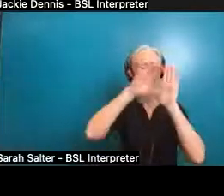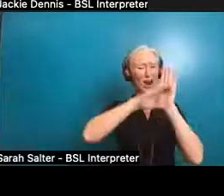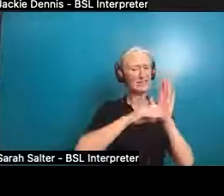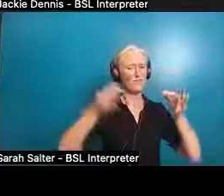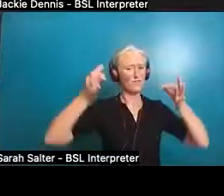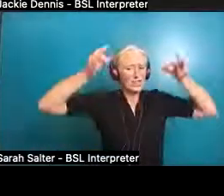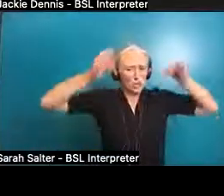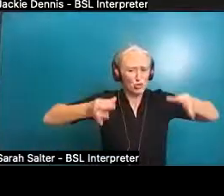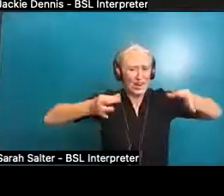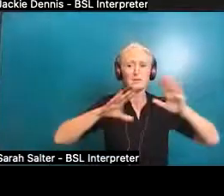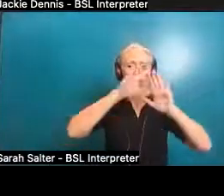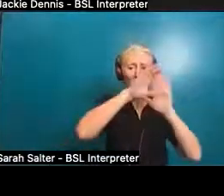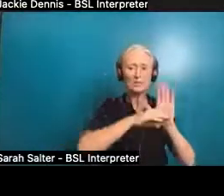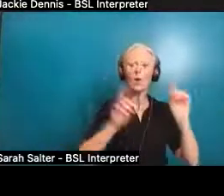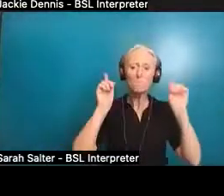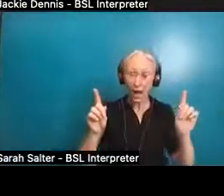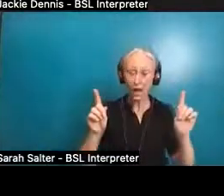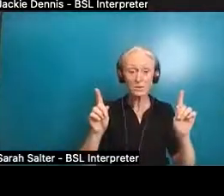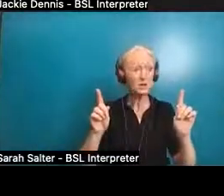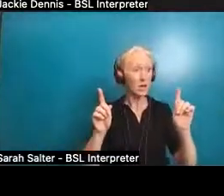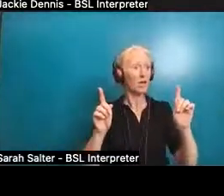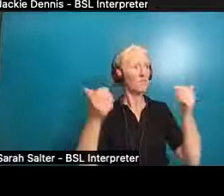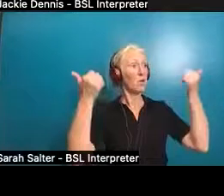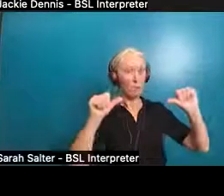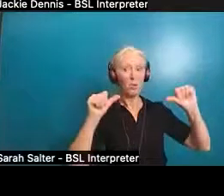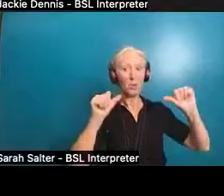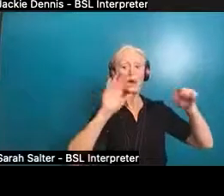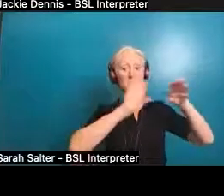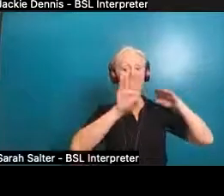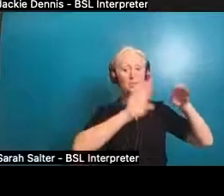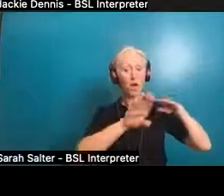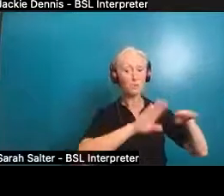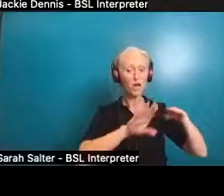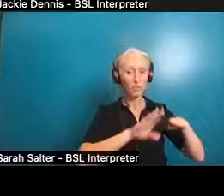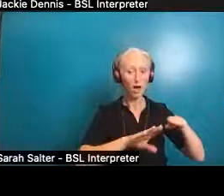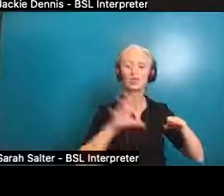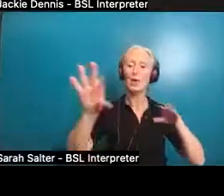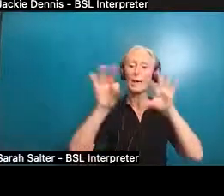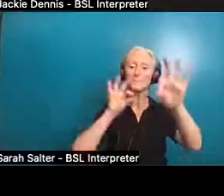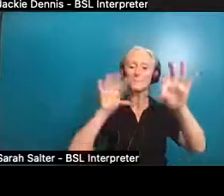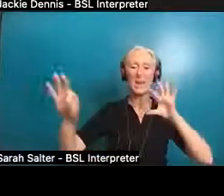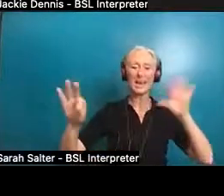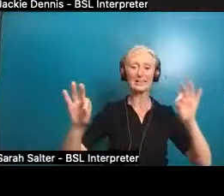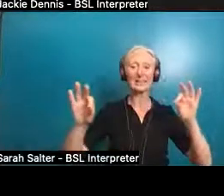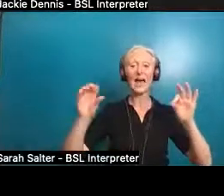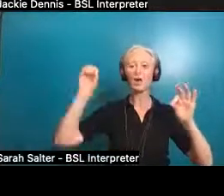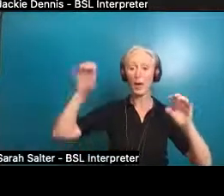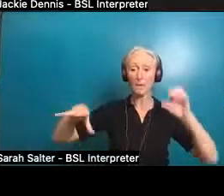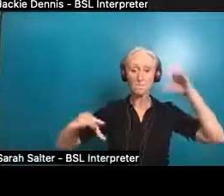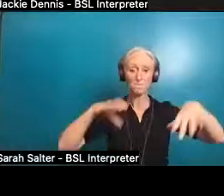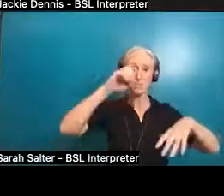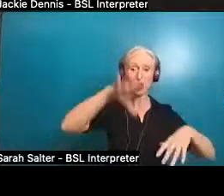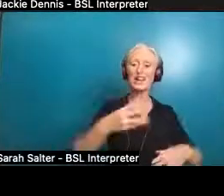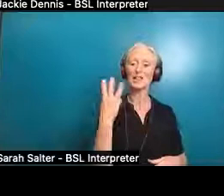that criteria, you get randomized into one of 3 groups. So you could be in the high dose group, the low